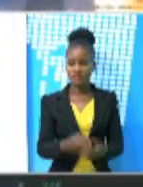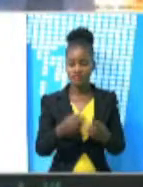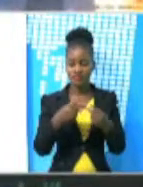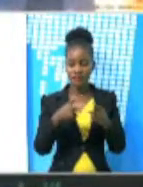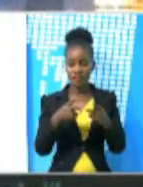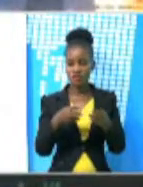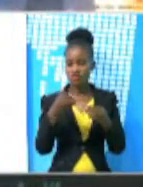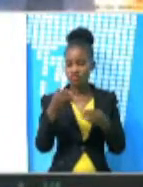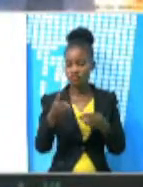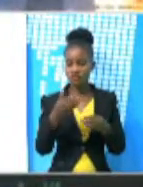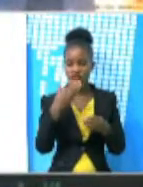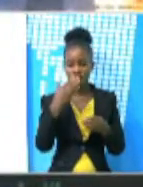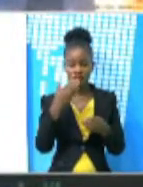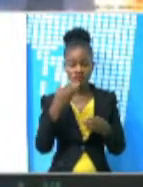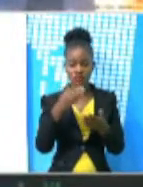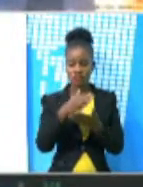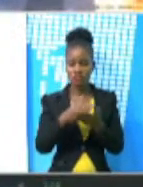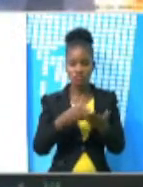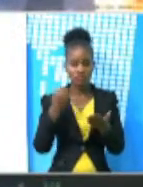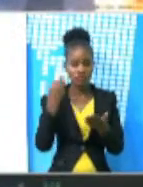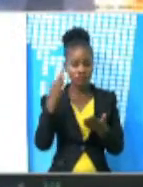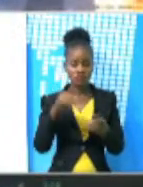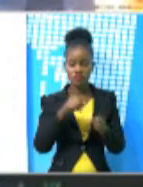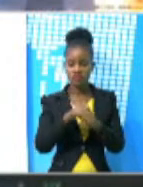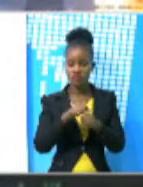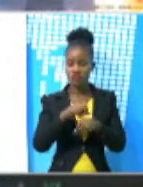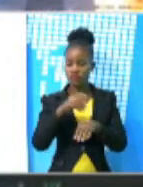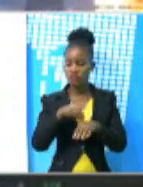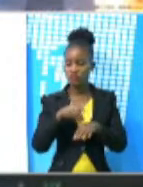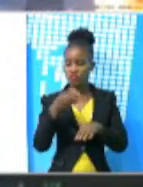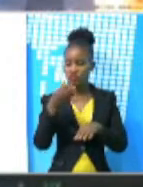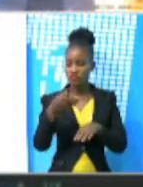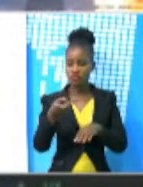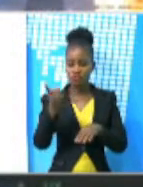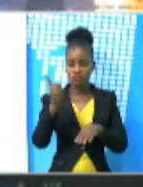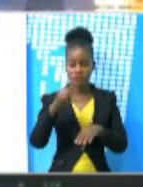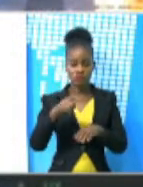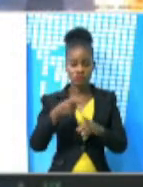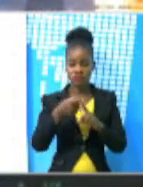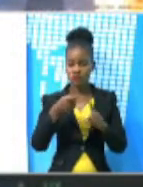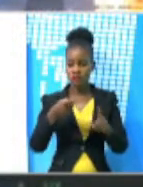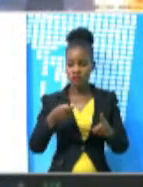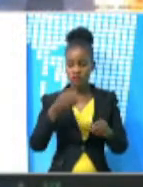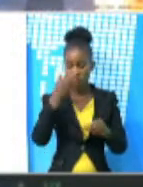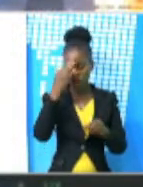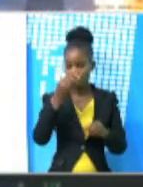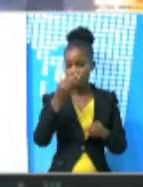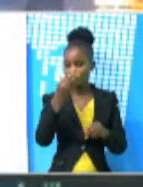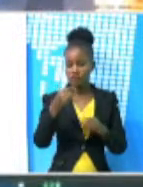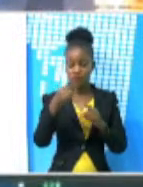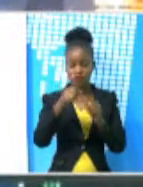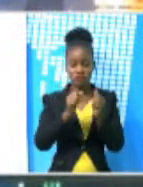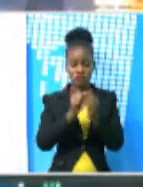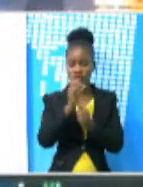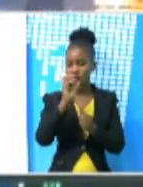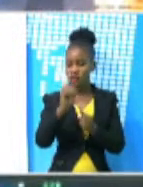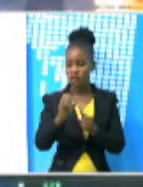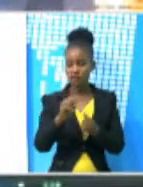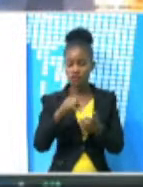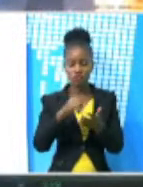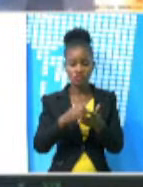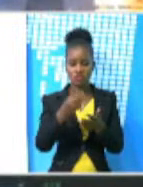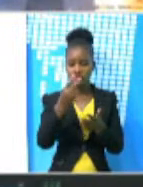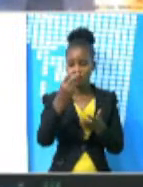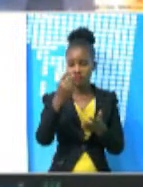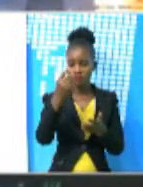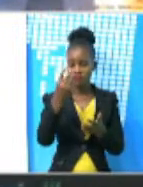Verily, indeed. Many thanks for being part of business today, wherever you've been catching us from. We have 3 minutes to 10 o'clock. It is the